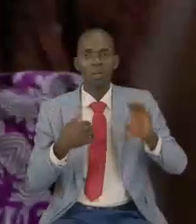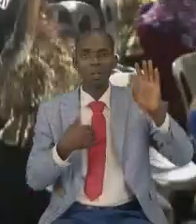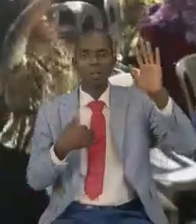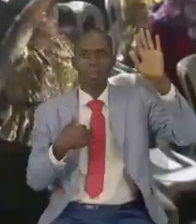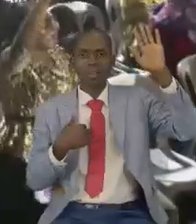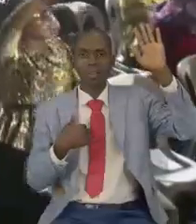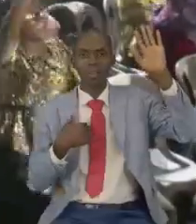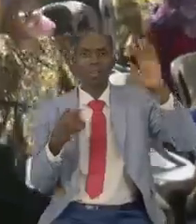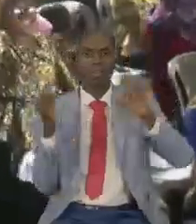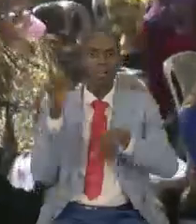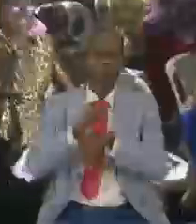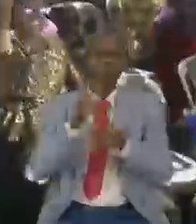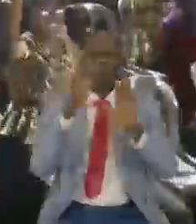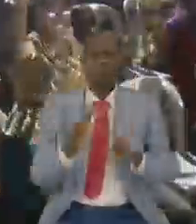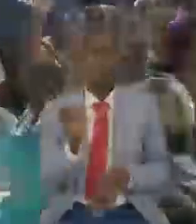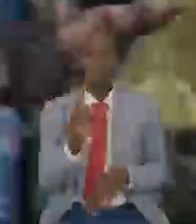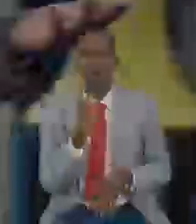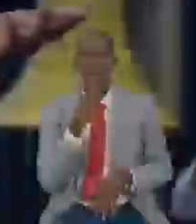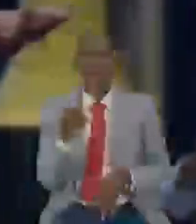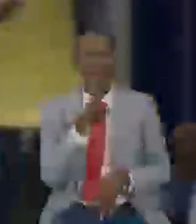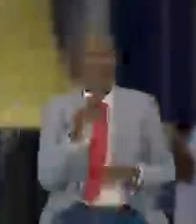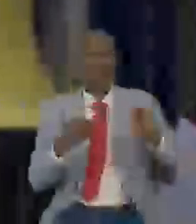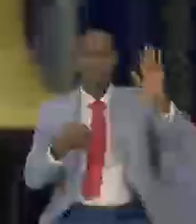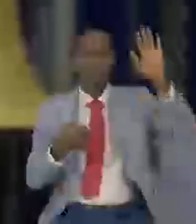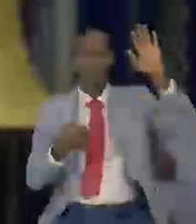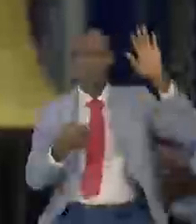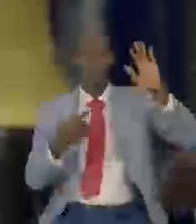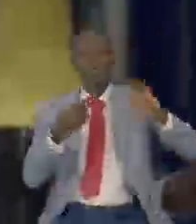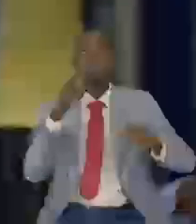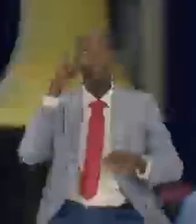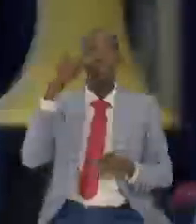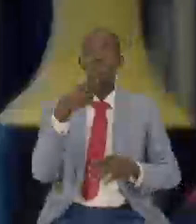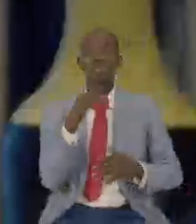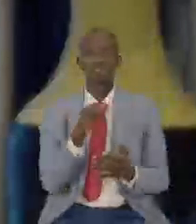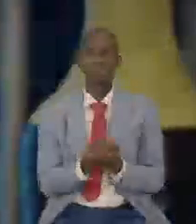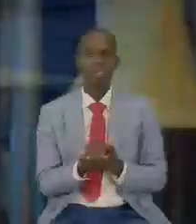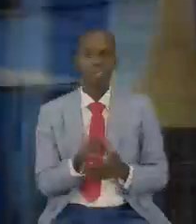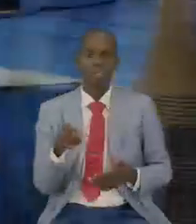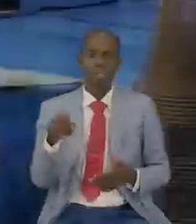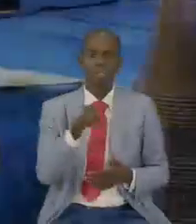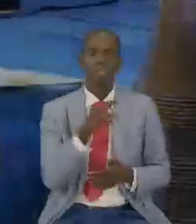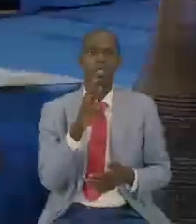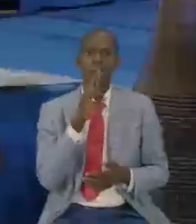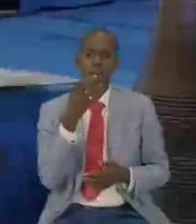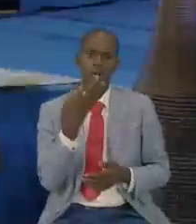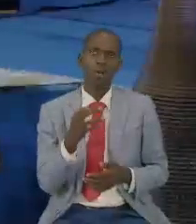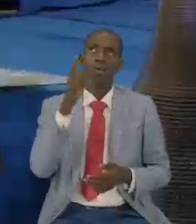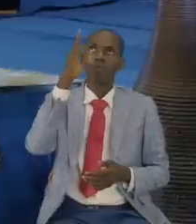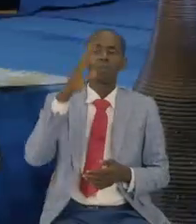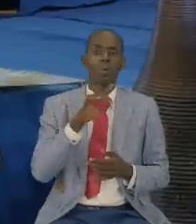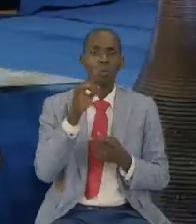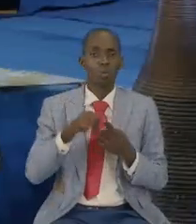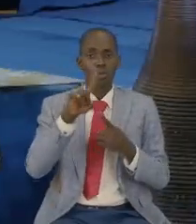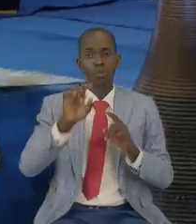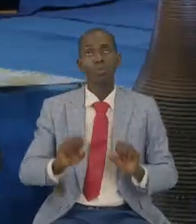overcomers. It says, ye of God, when you give your life to Christ, when he reconciles you with God,